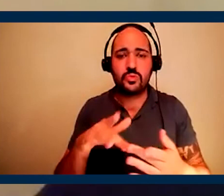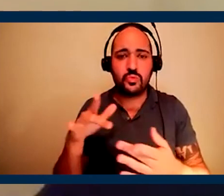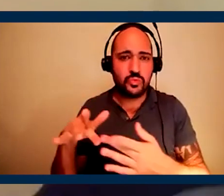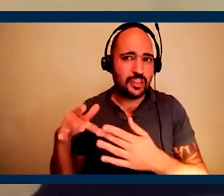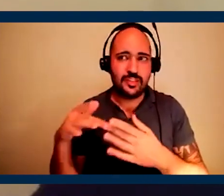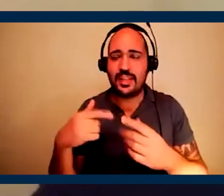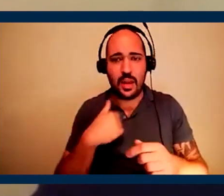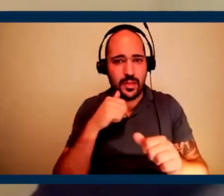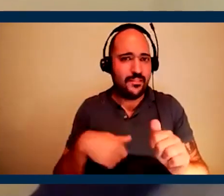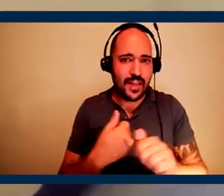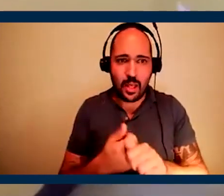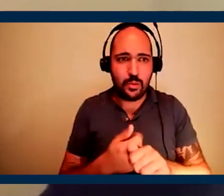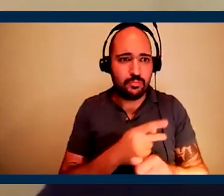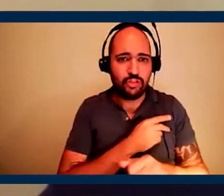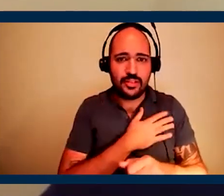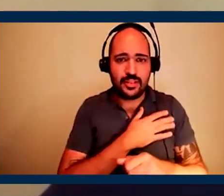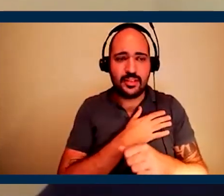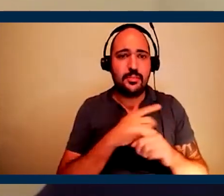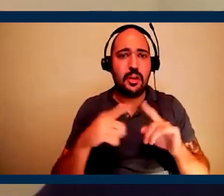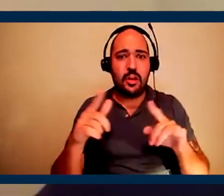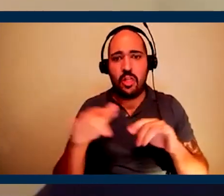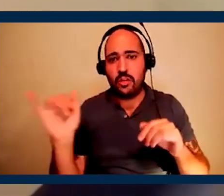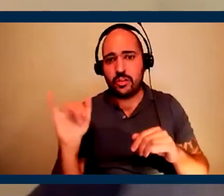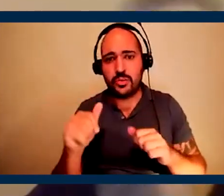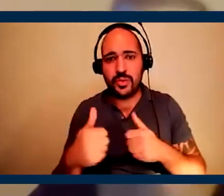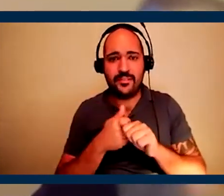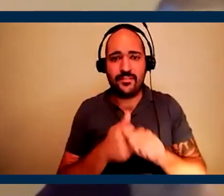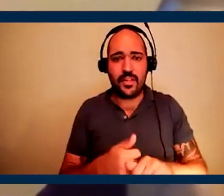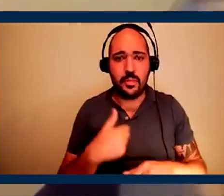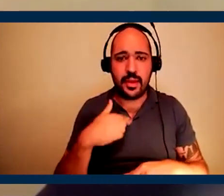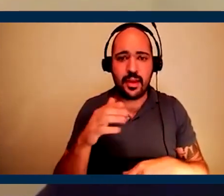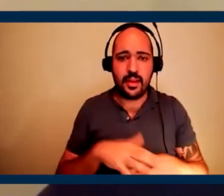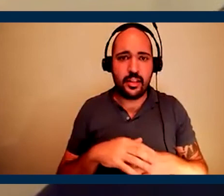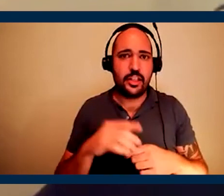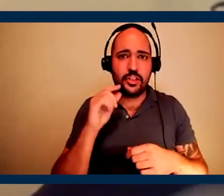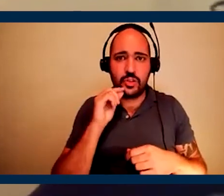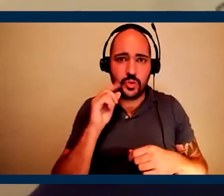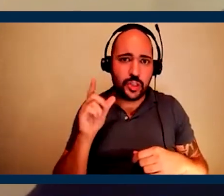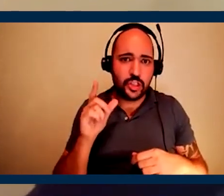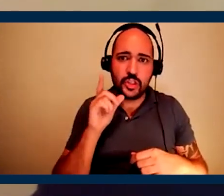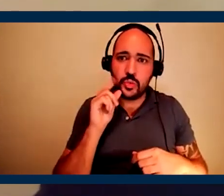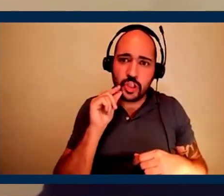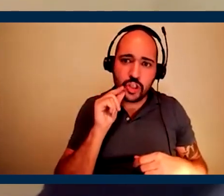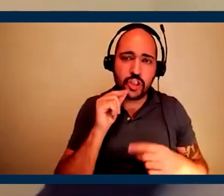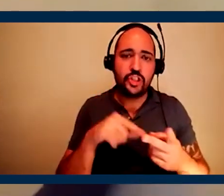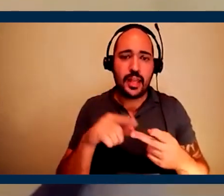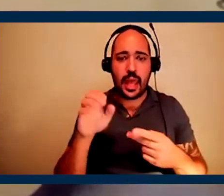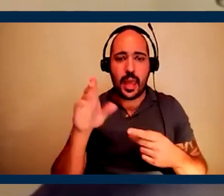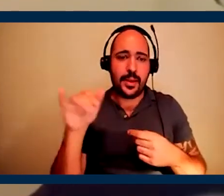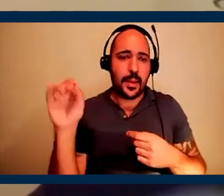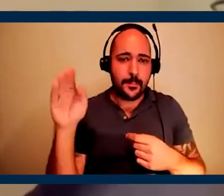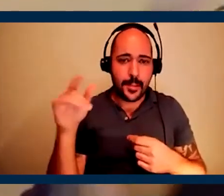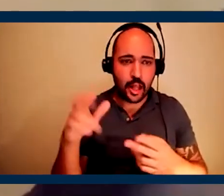up personally. Also, you can follow me on, I'm on Twitter, Ebony M. Baylor. And